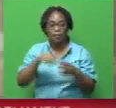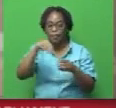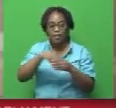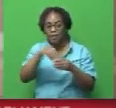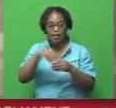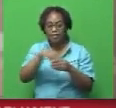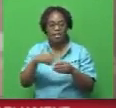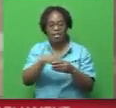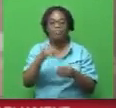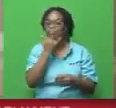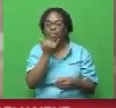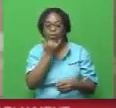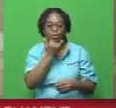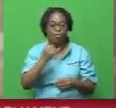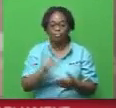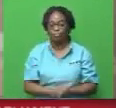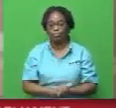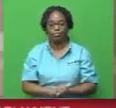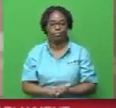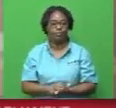or 7 around there. And